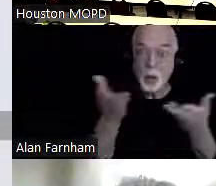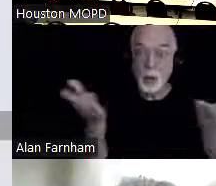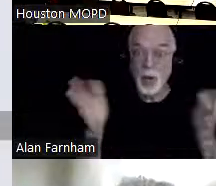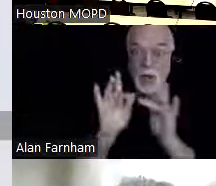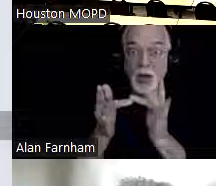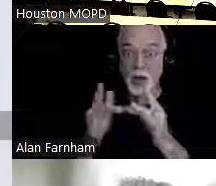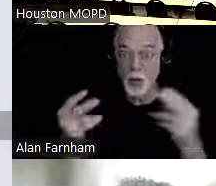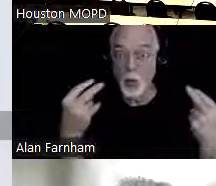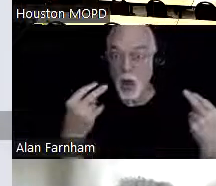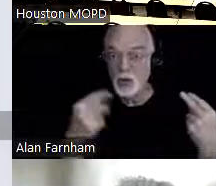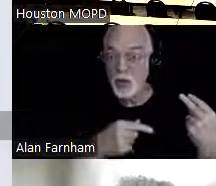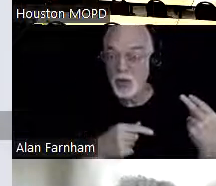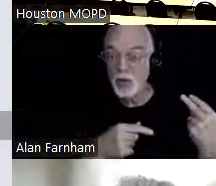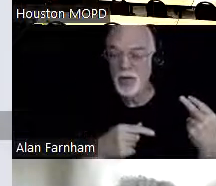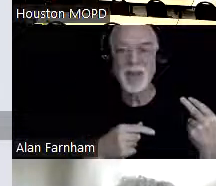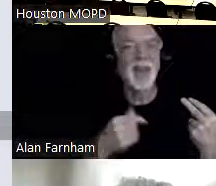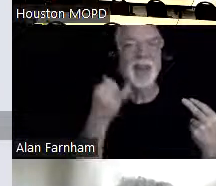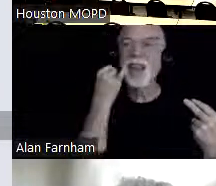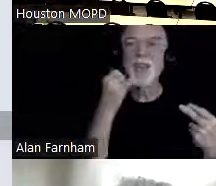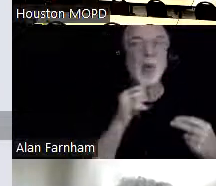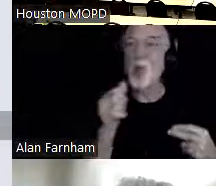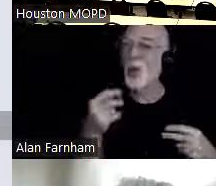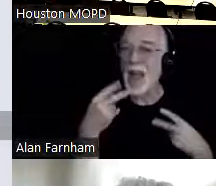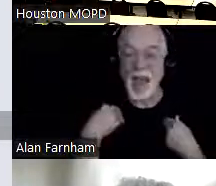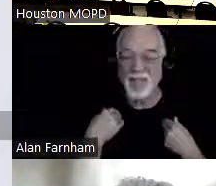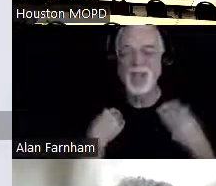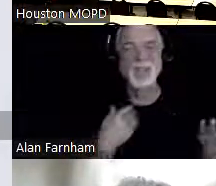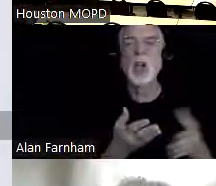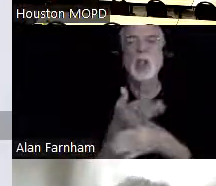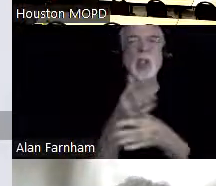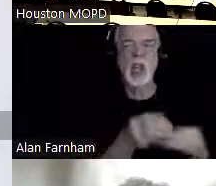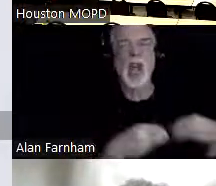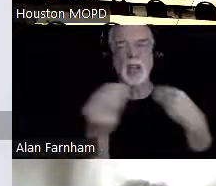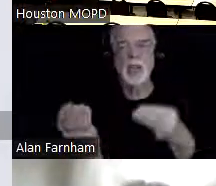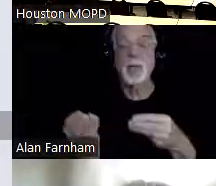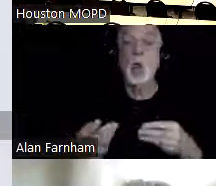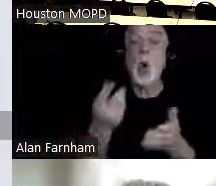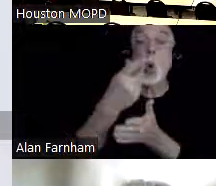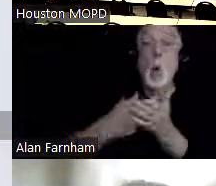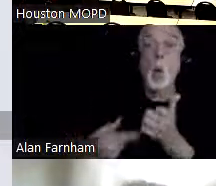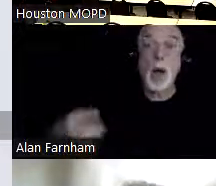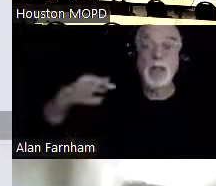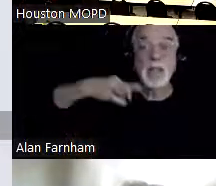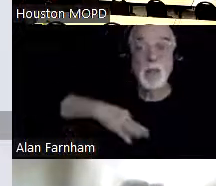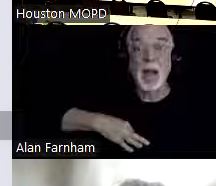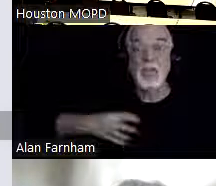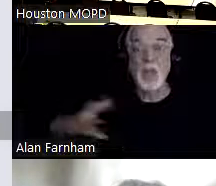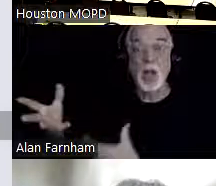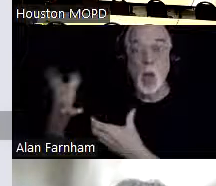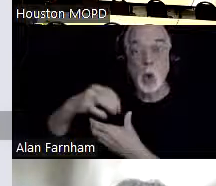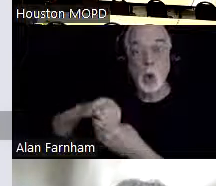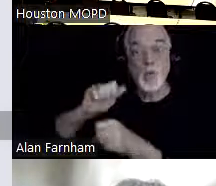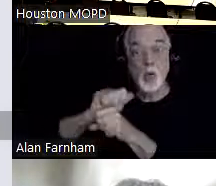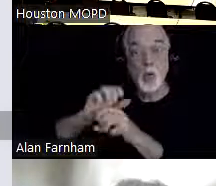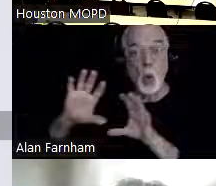not, share this with them. What is the benefit of an inclusive workforce?